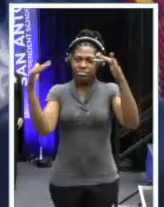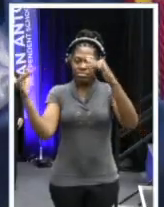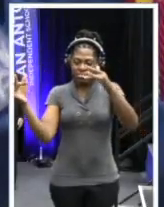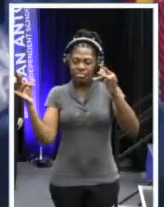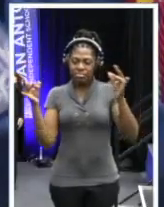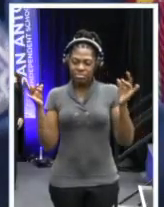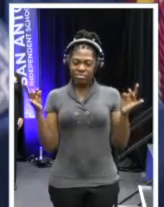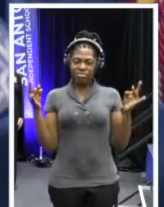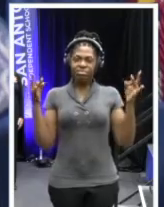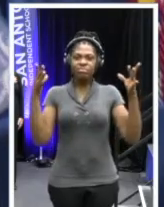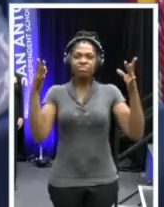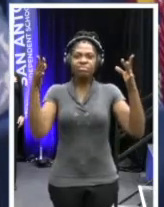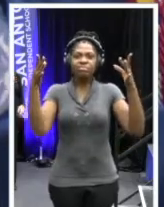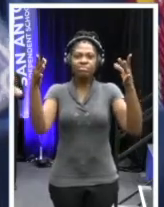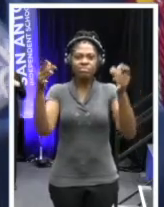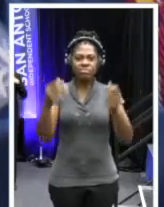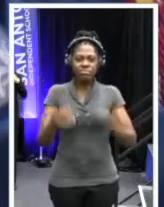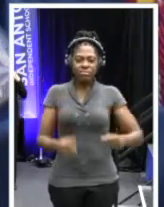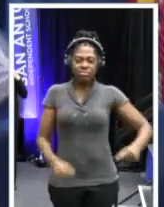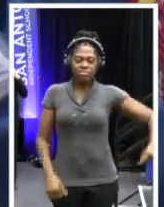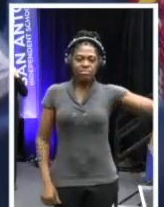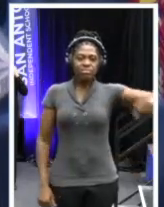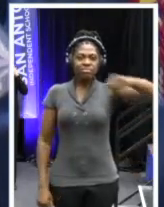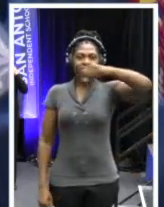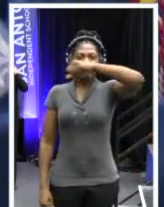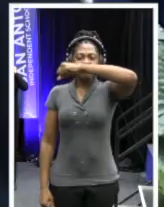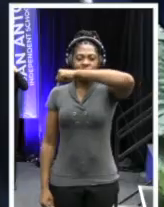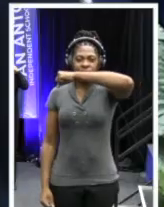perilous fight, o'er the